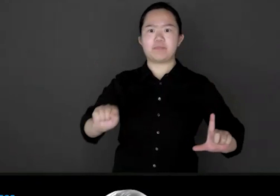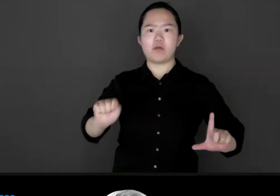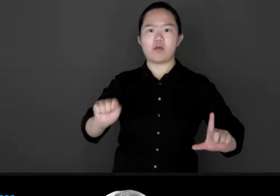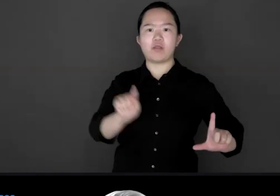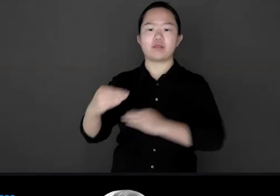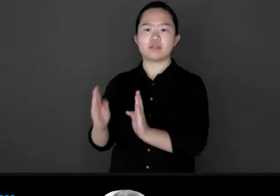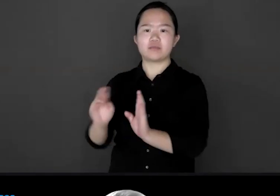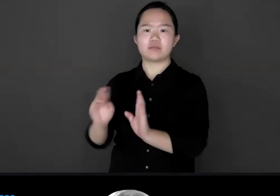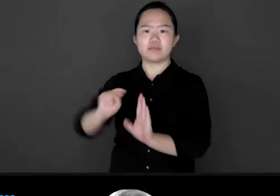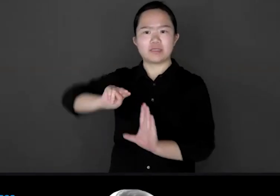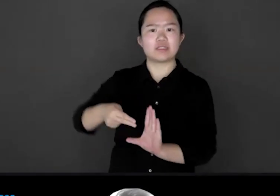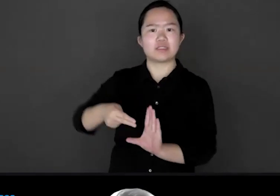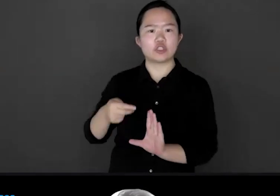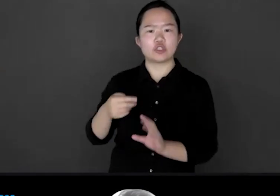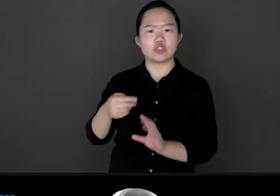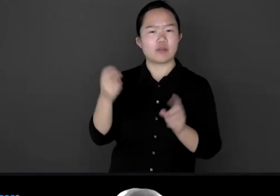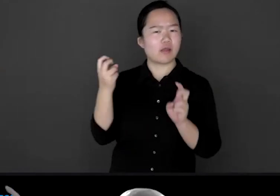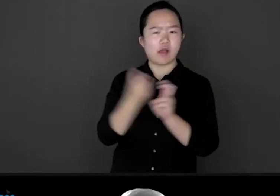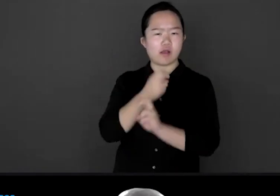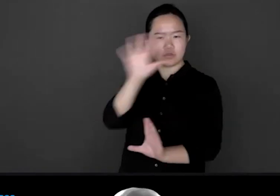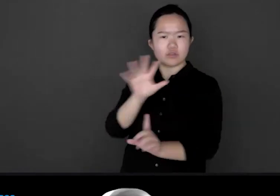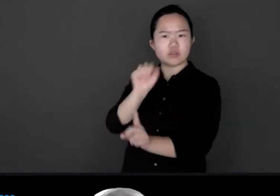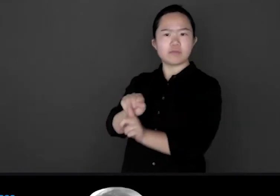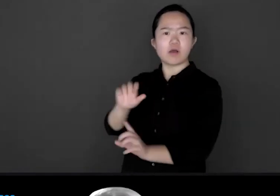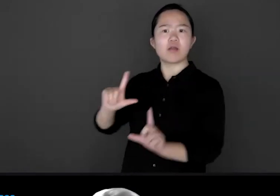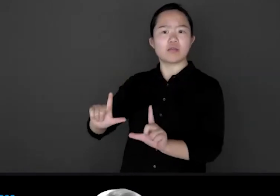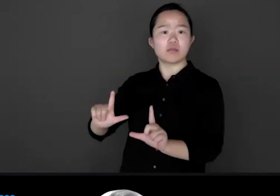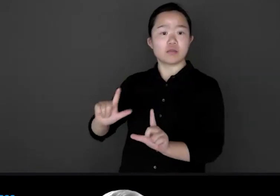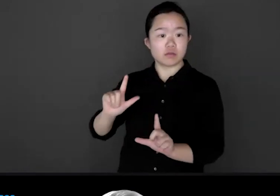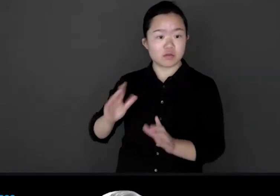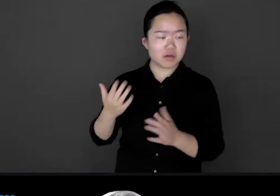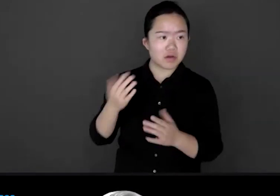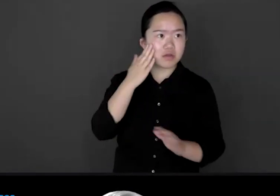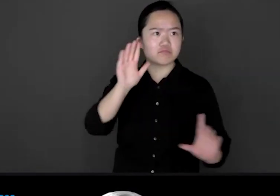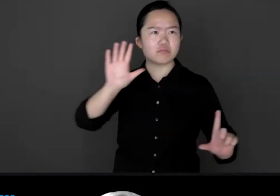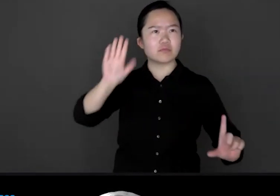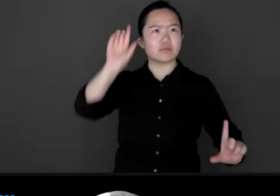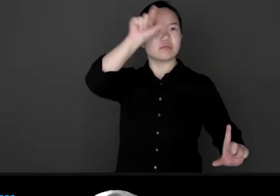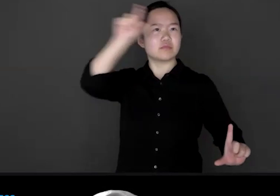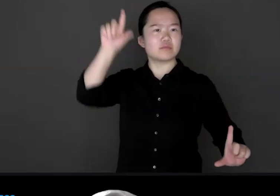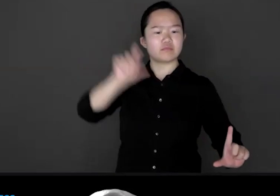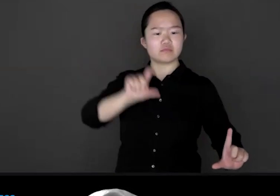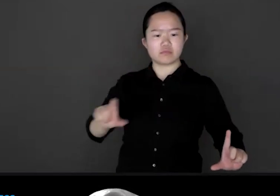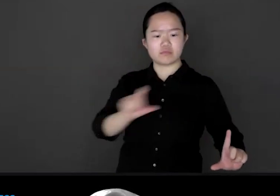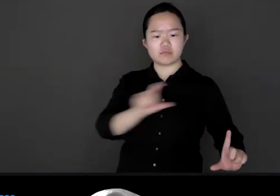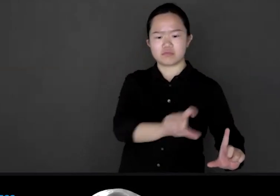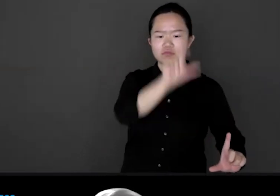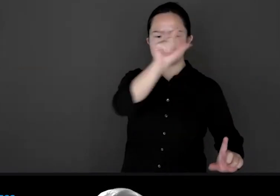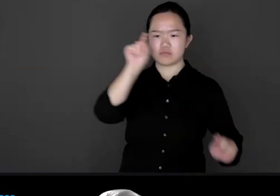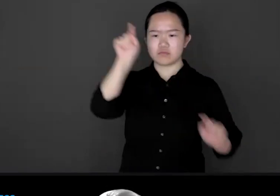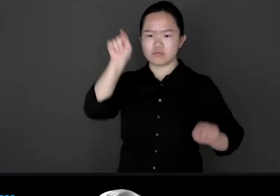position the signature at either the bottom right corner or the top right corner as our initial